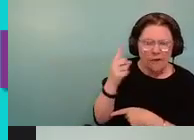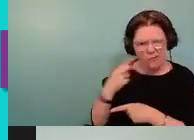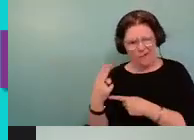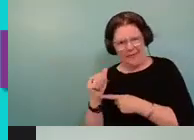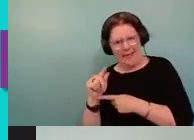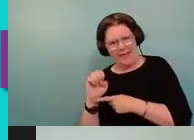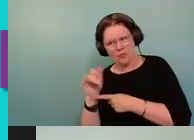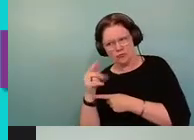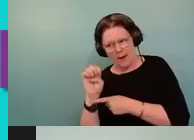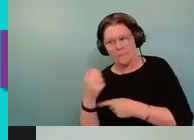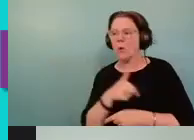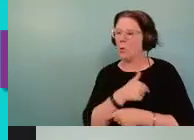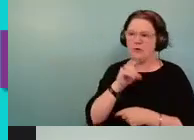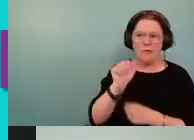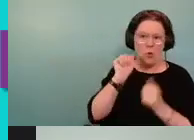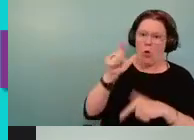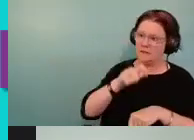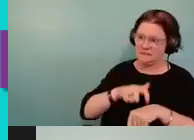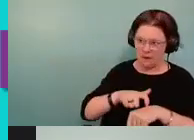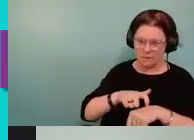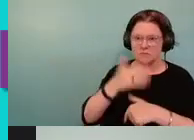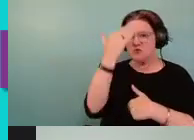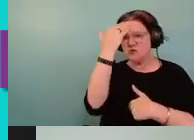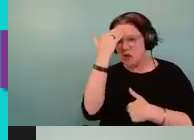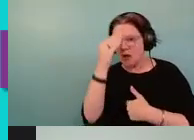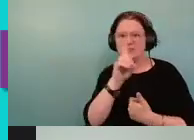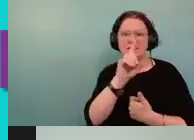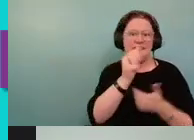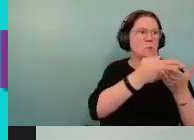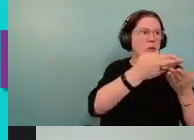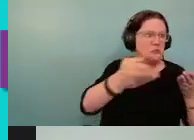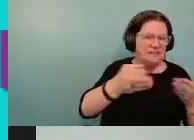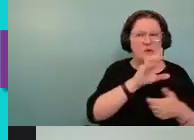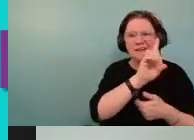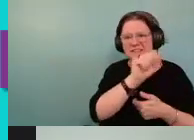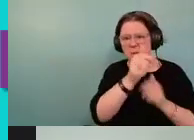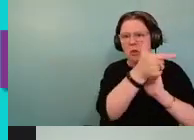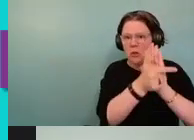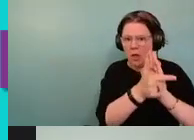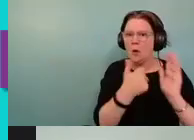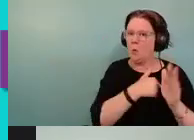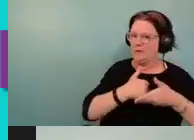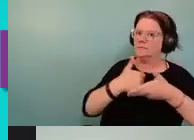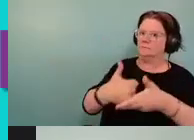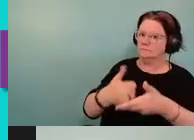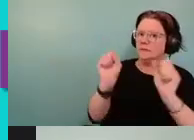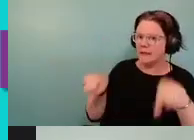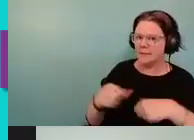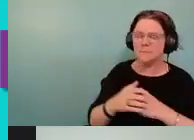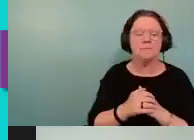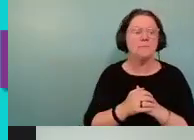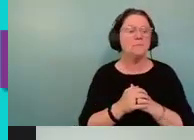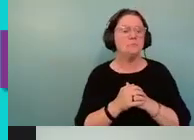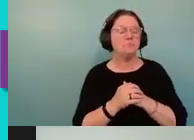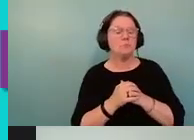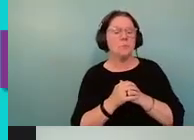are things that we do regularly. So knowledge of the disability resources is something that we can definitely help with. Sometimes